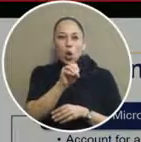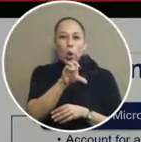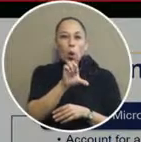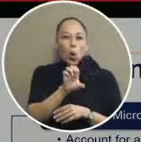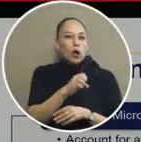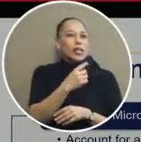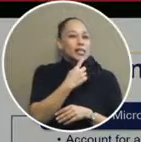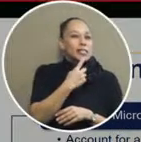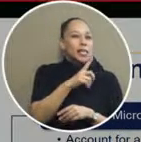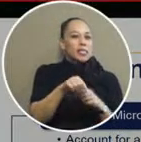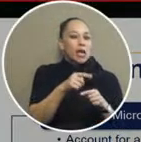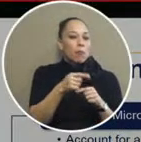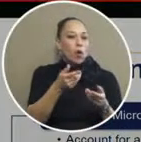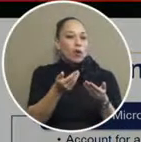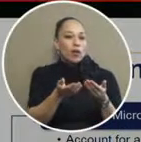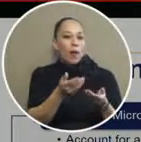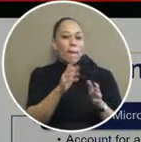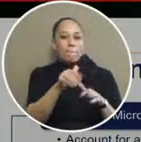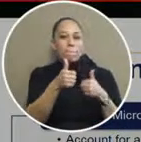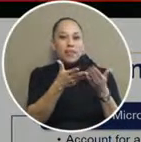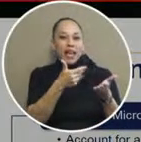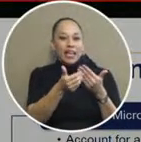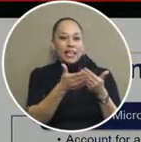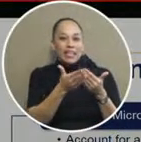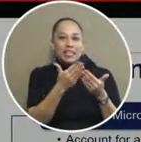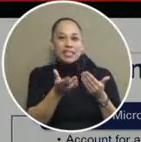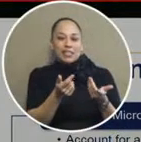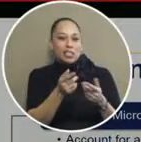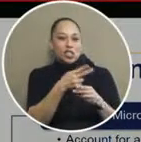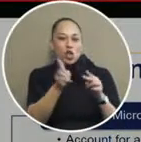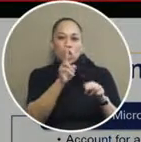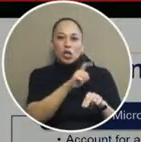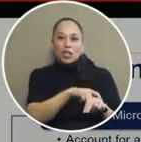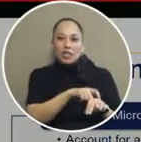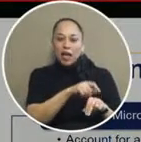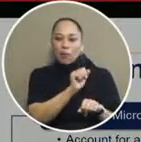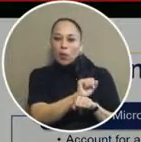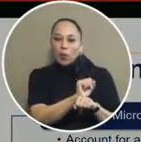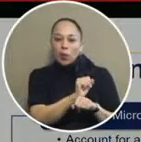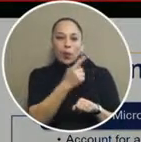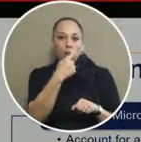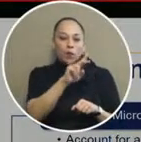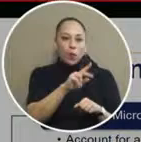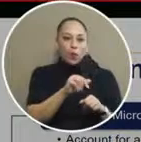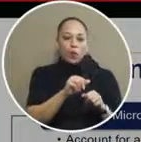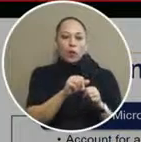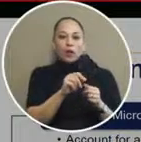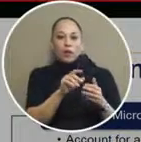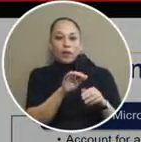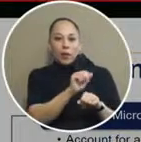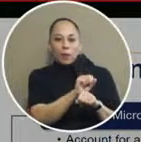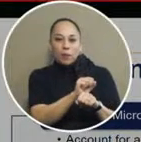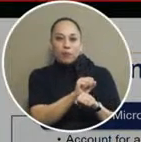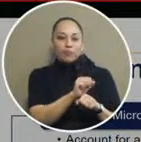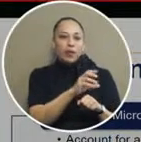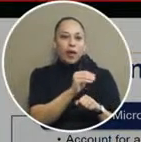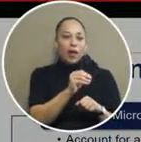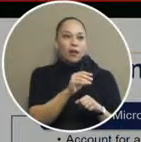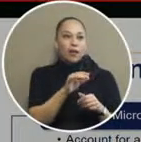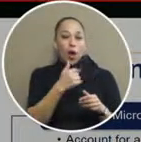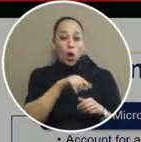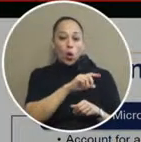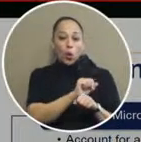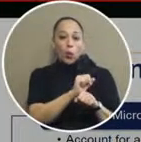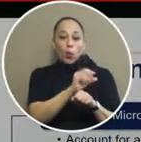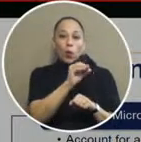about, you know, facilitating maybe temporary employment from our workforce board, and we are in communication with them because our